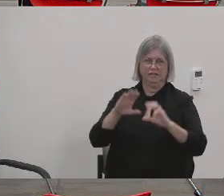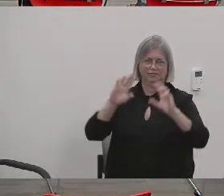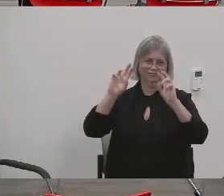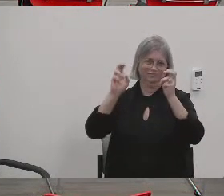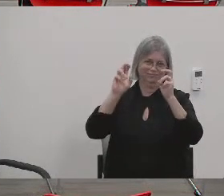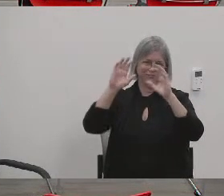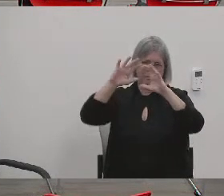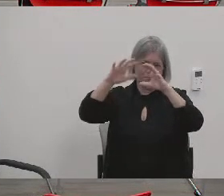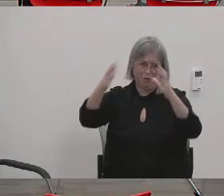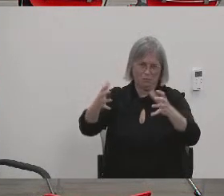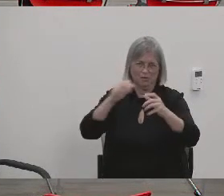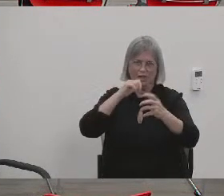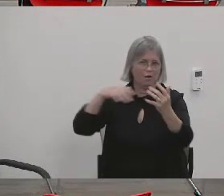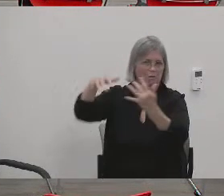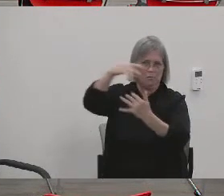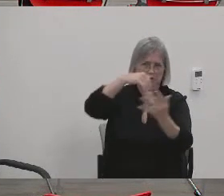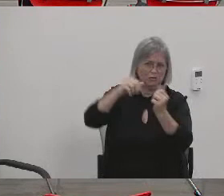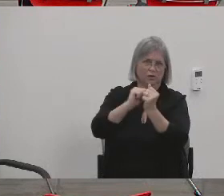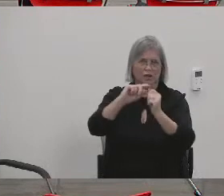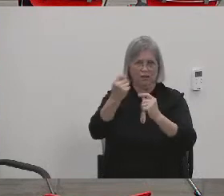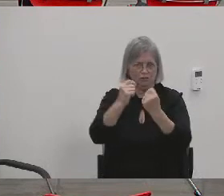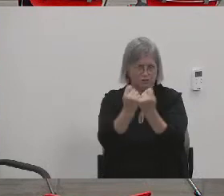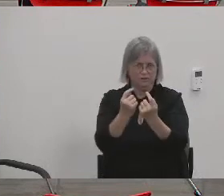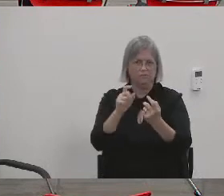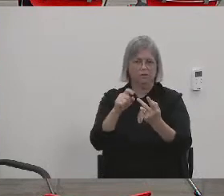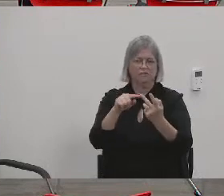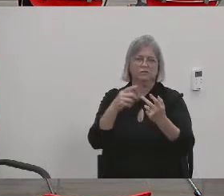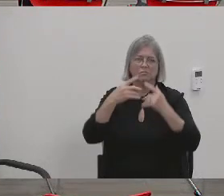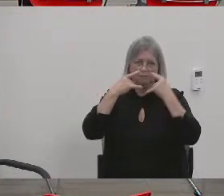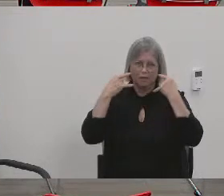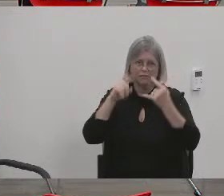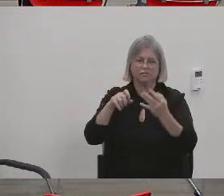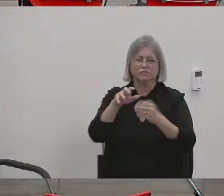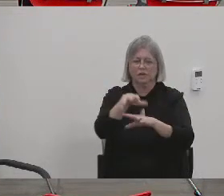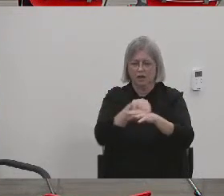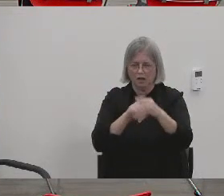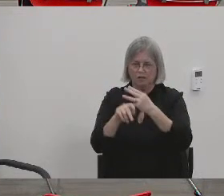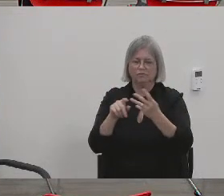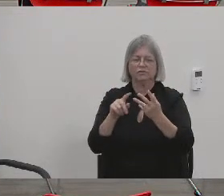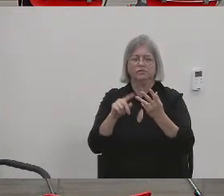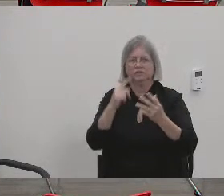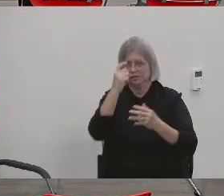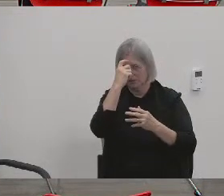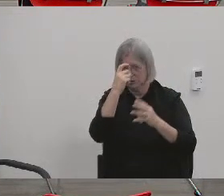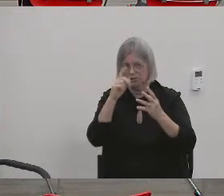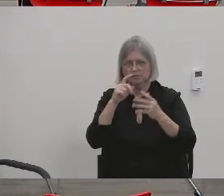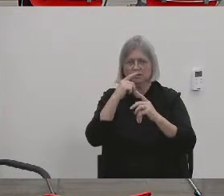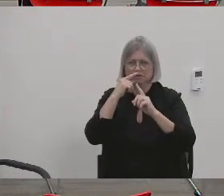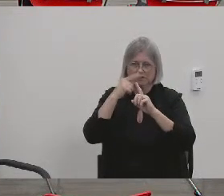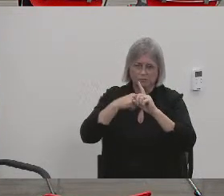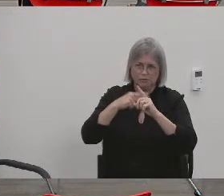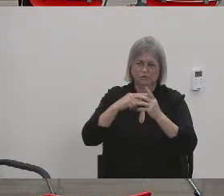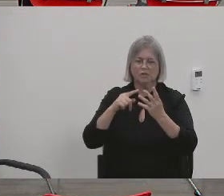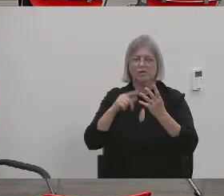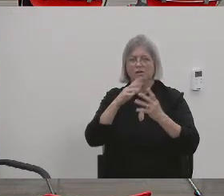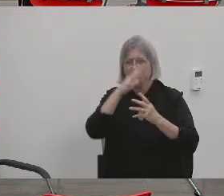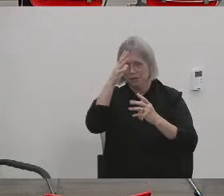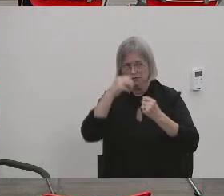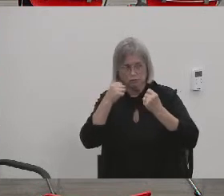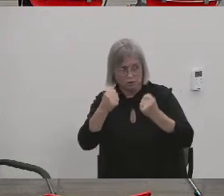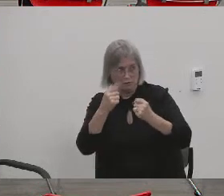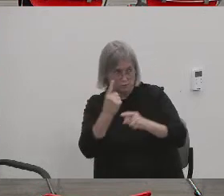of other teams, et cetera. Masks and gloves, temp checks, parents are driving, is that correct,